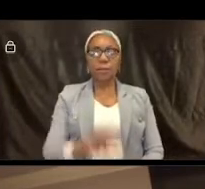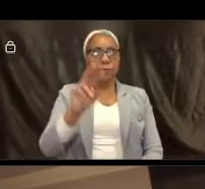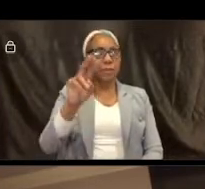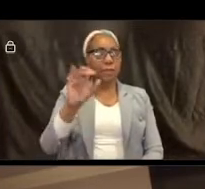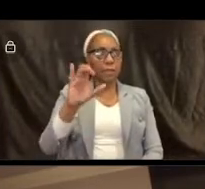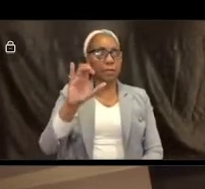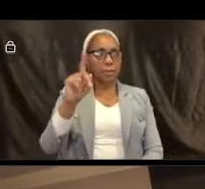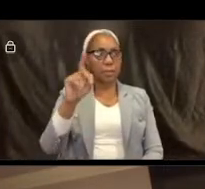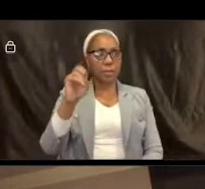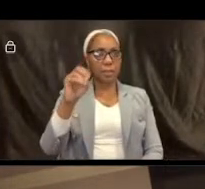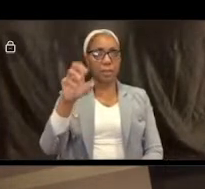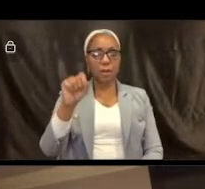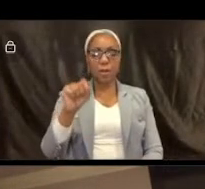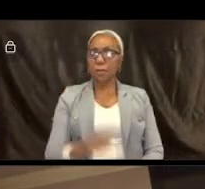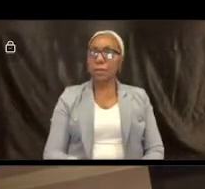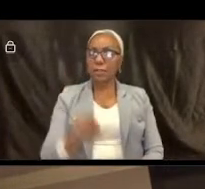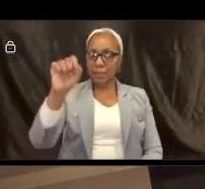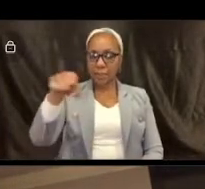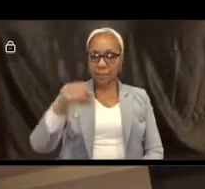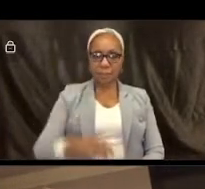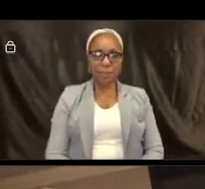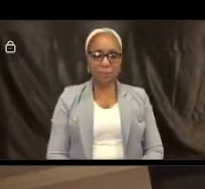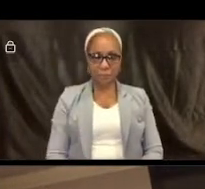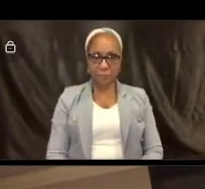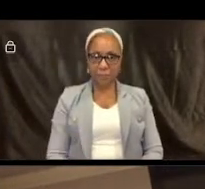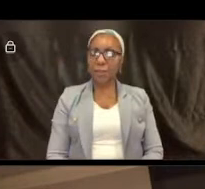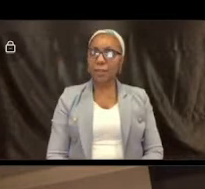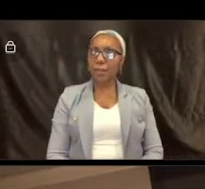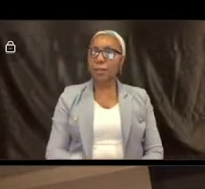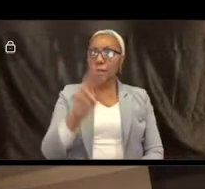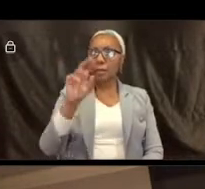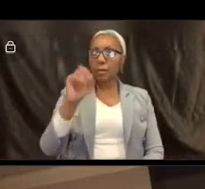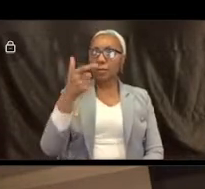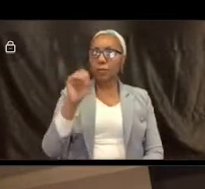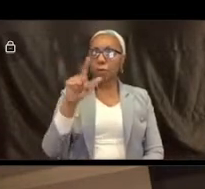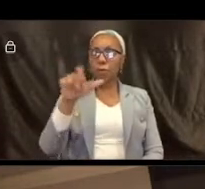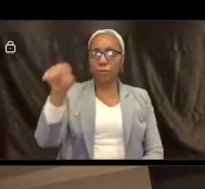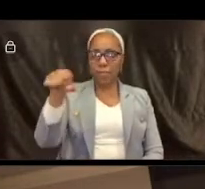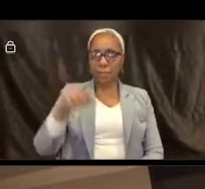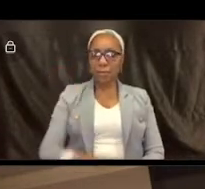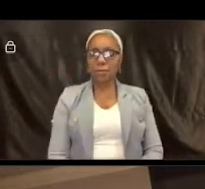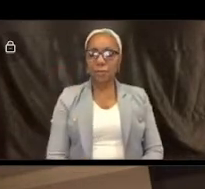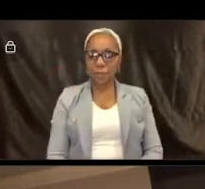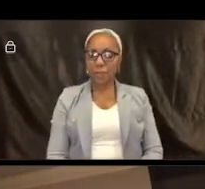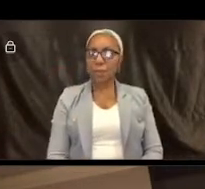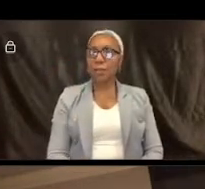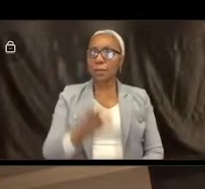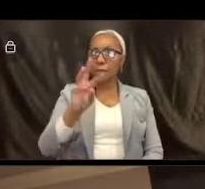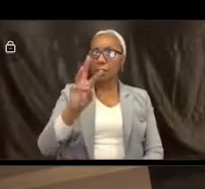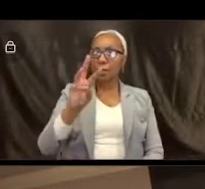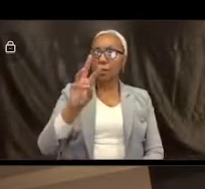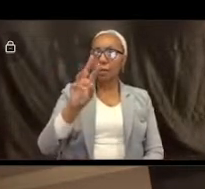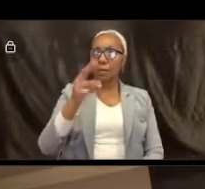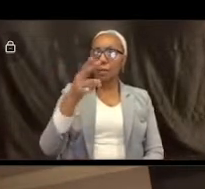Vickers, Yes. Vogel, Yes. Whitaker.